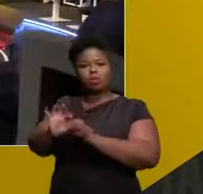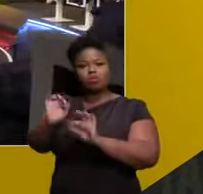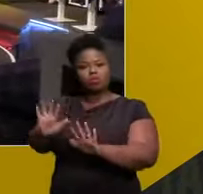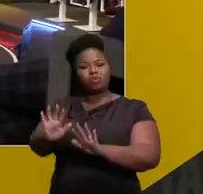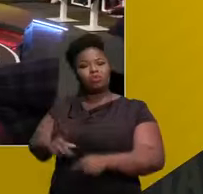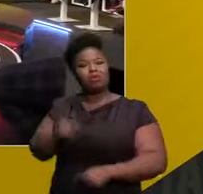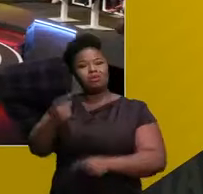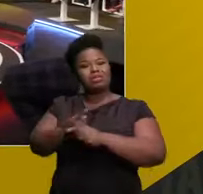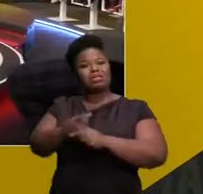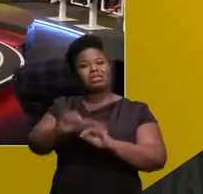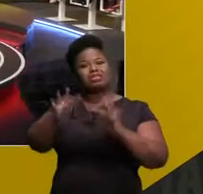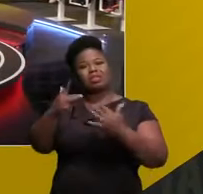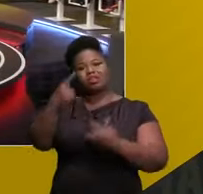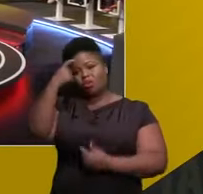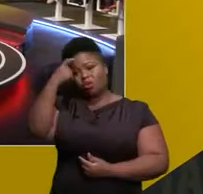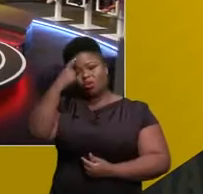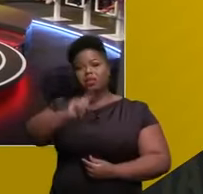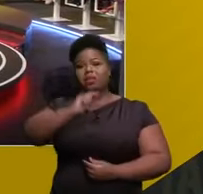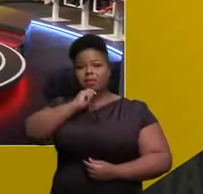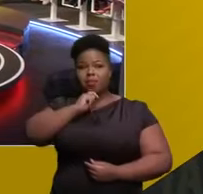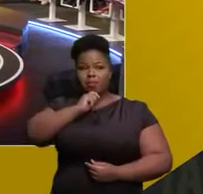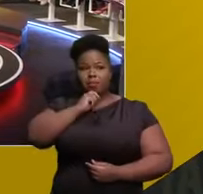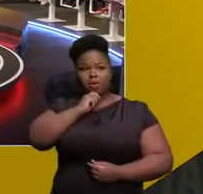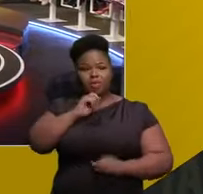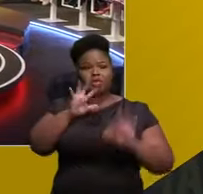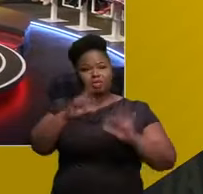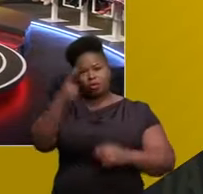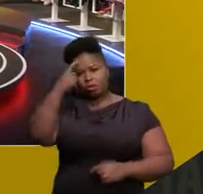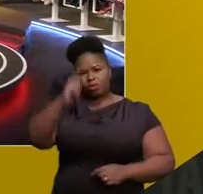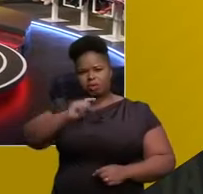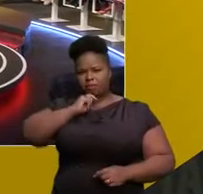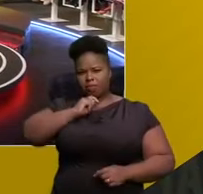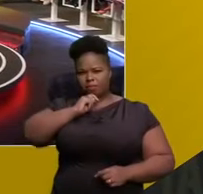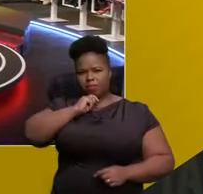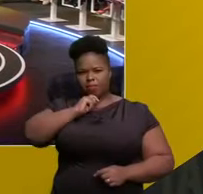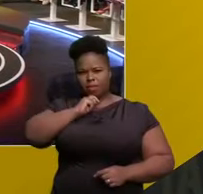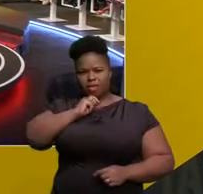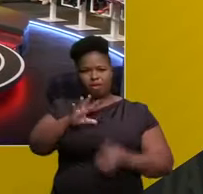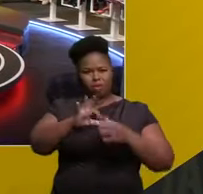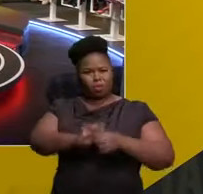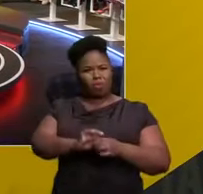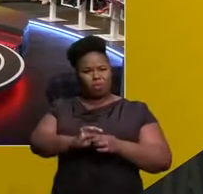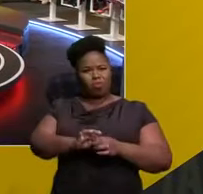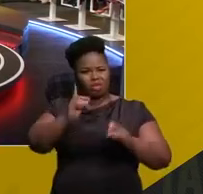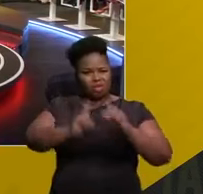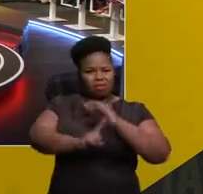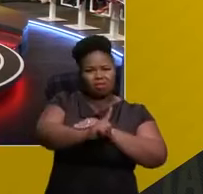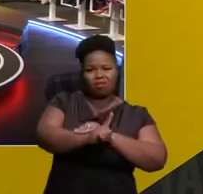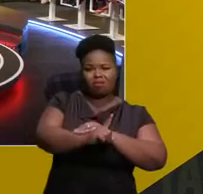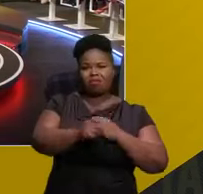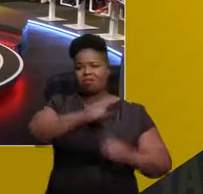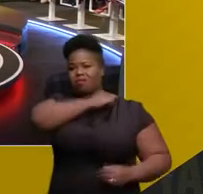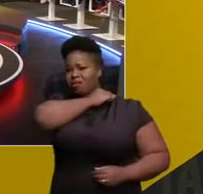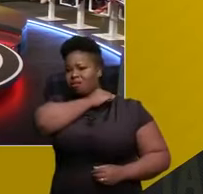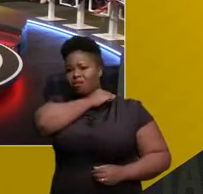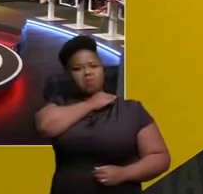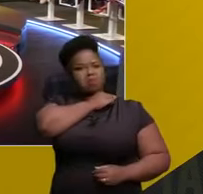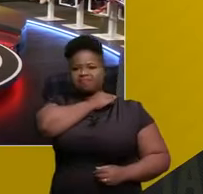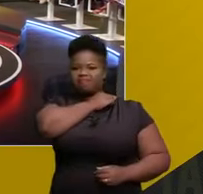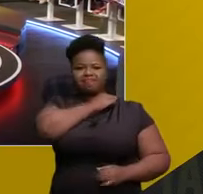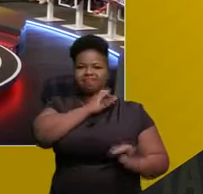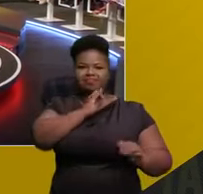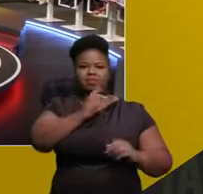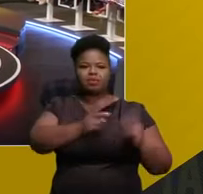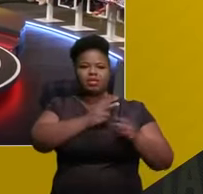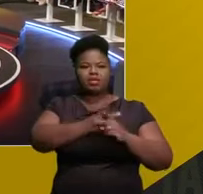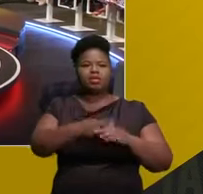10 o'clock in the morning. 10 o'clock in the morning. Ba kutswara, ba kutlema, kukaira, ba kutdigiza. Ay, na guys, that doesn't make sense to me. But I